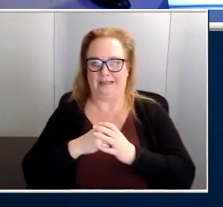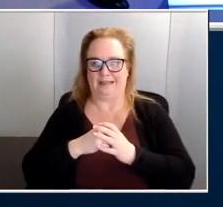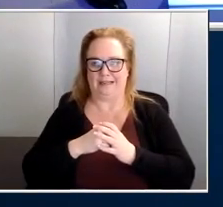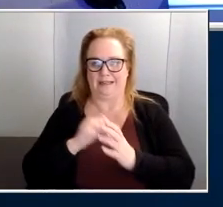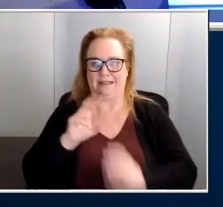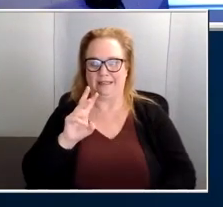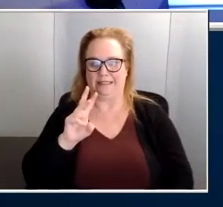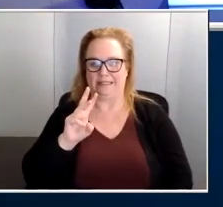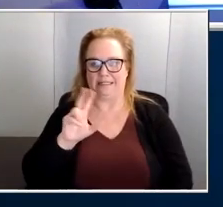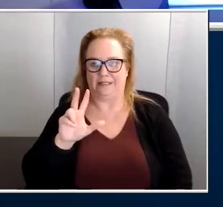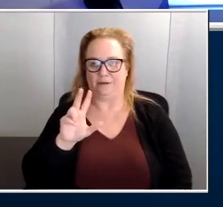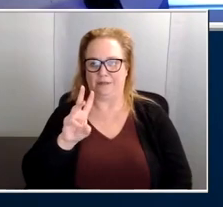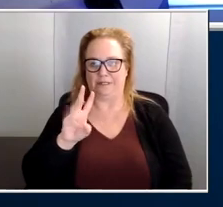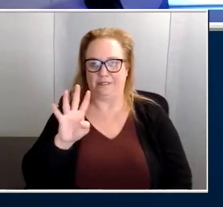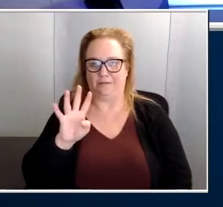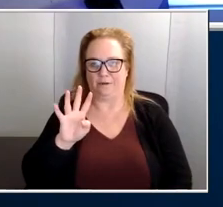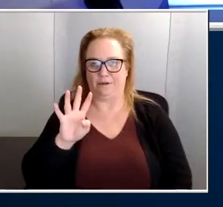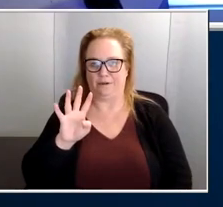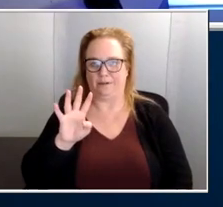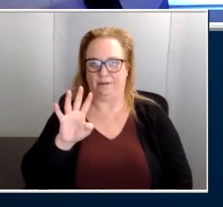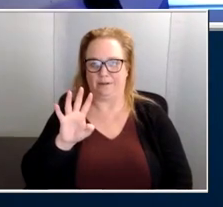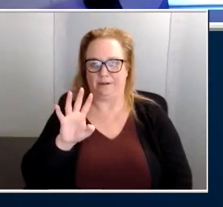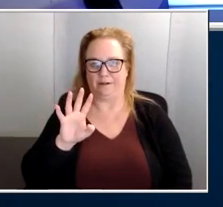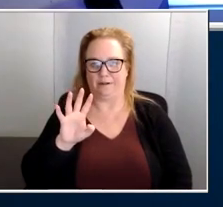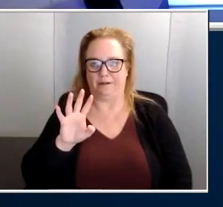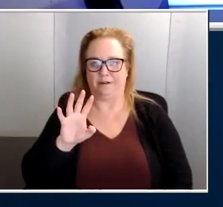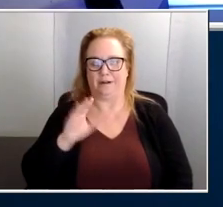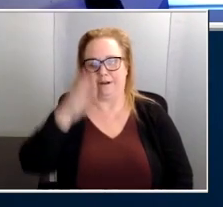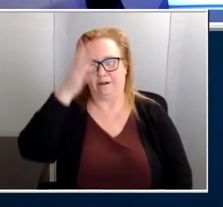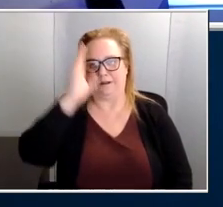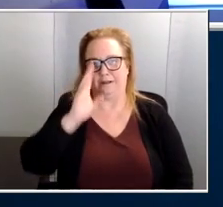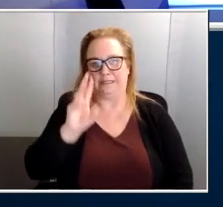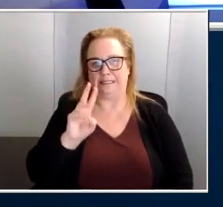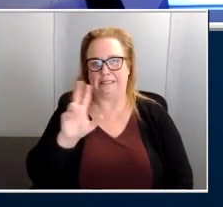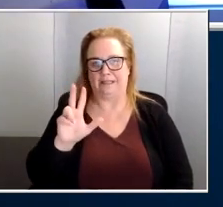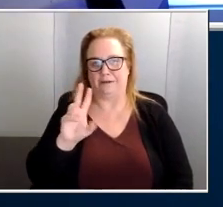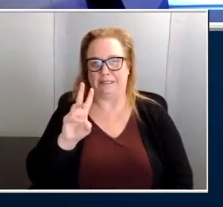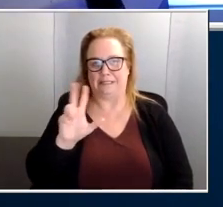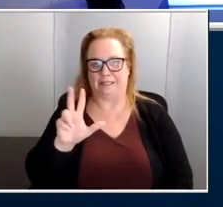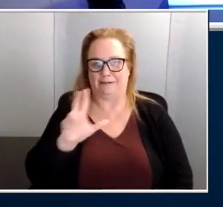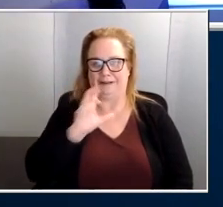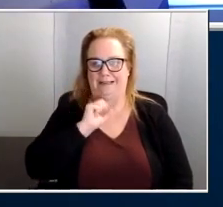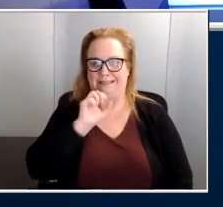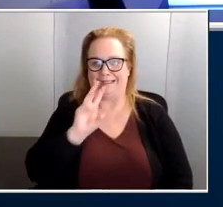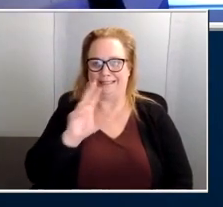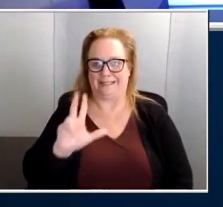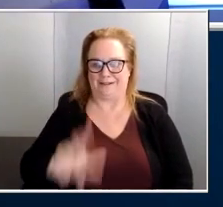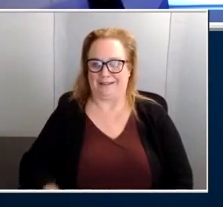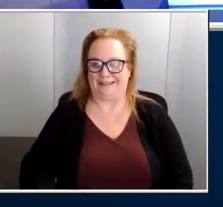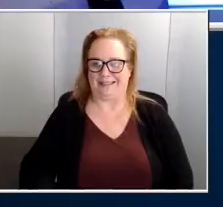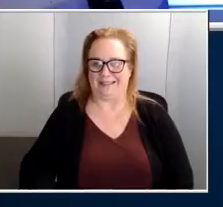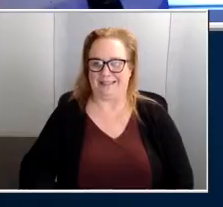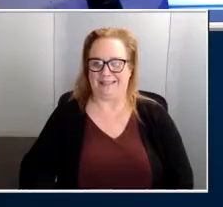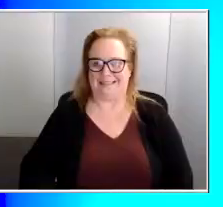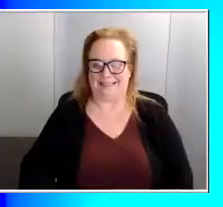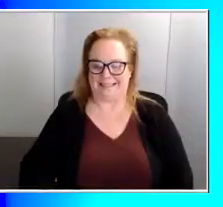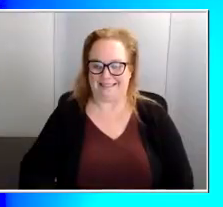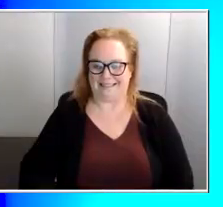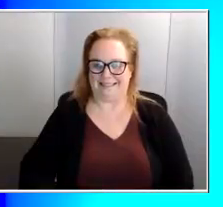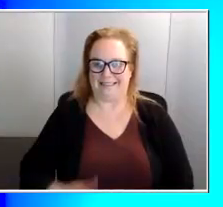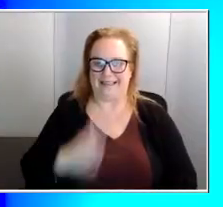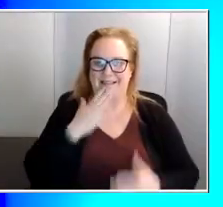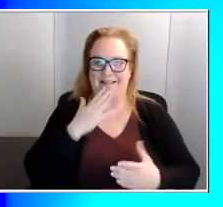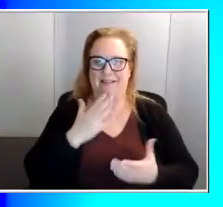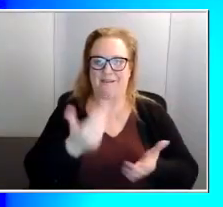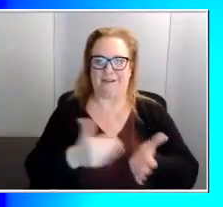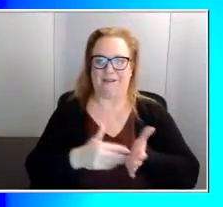it 63 or 64, by the way? Oh, God, please. 63. Give me a year here. Okay, I'll give it to you. All right, everyone, thank you again so